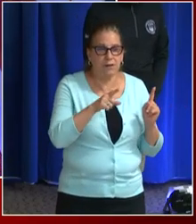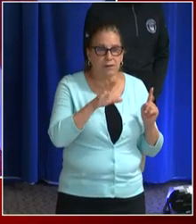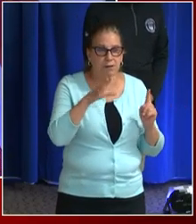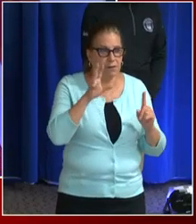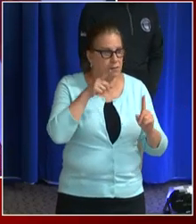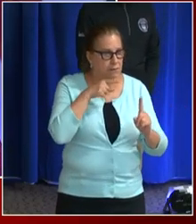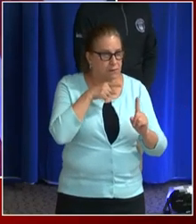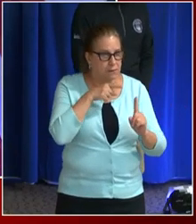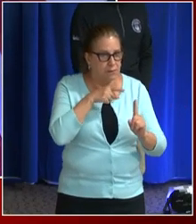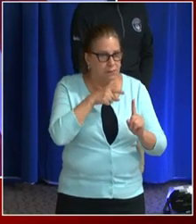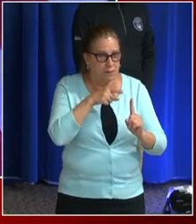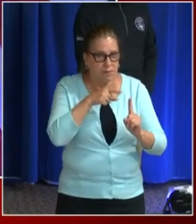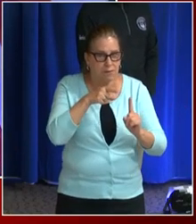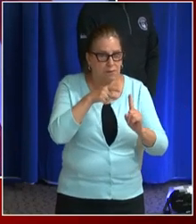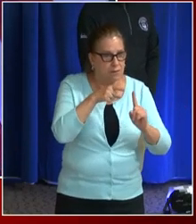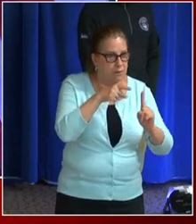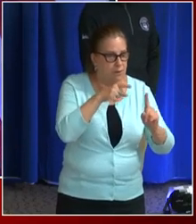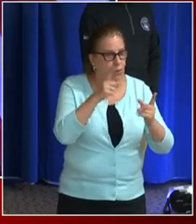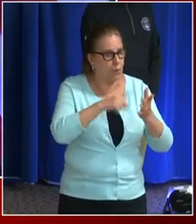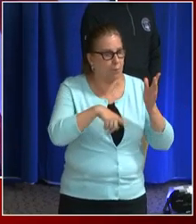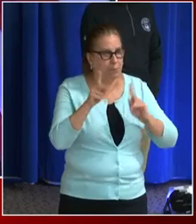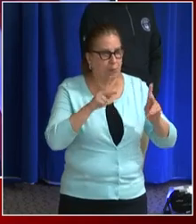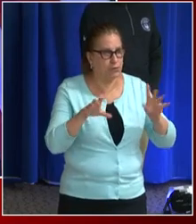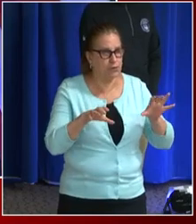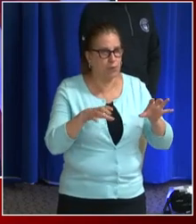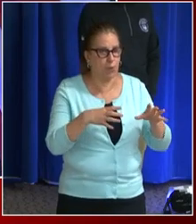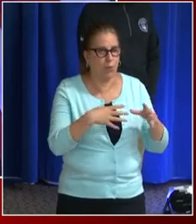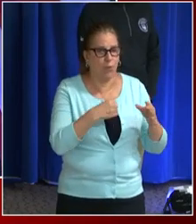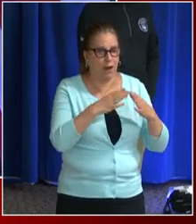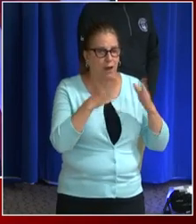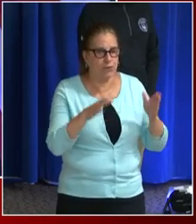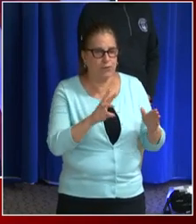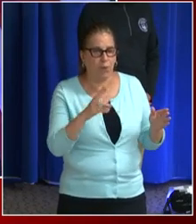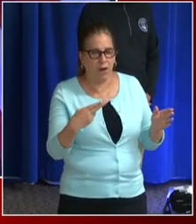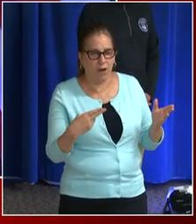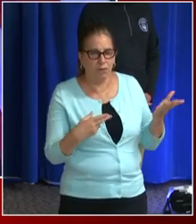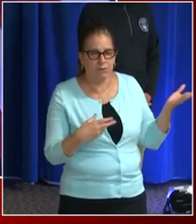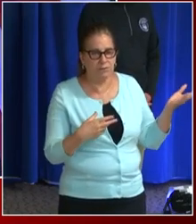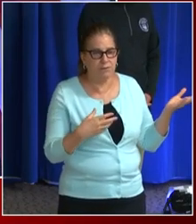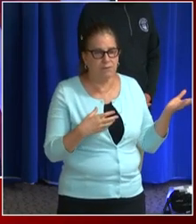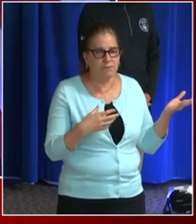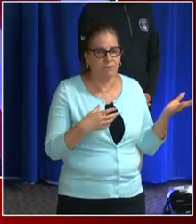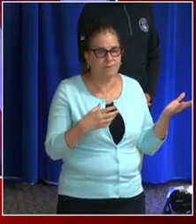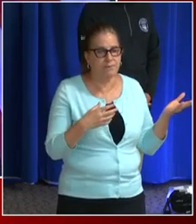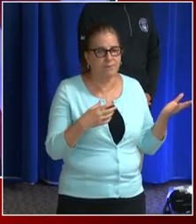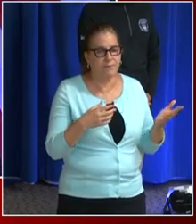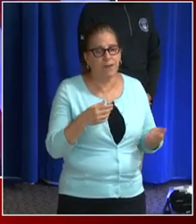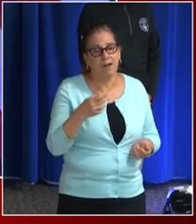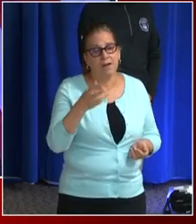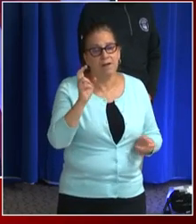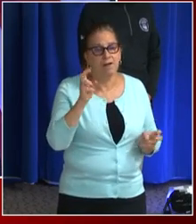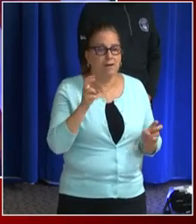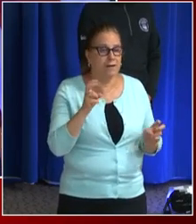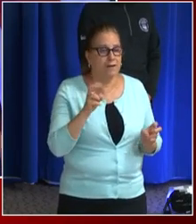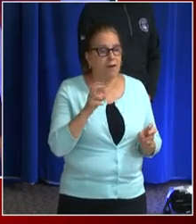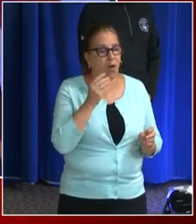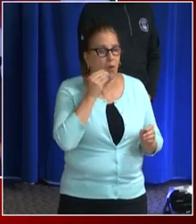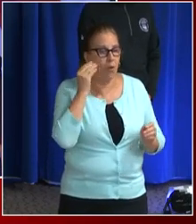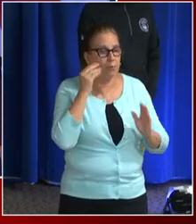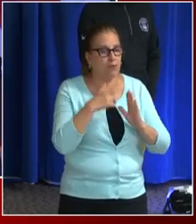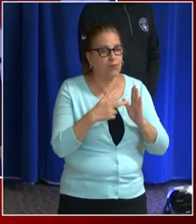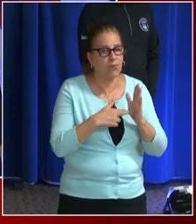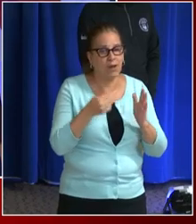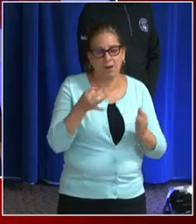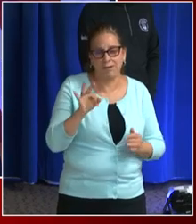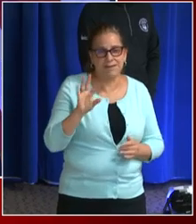district's 1973 Home Rule Act, where the president, with the stroke of a pen, can essentially take